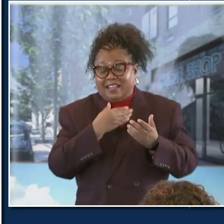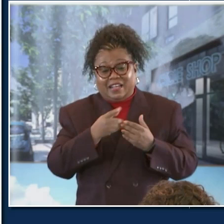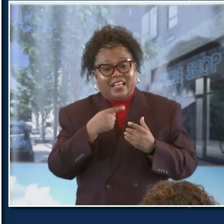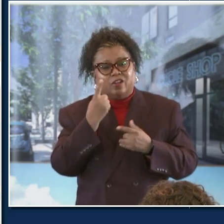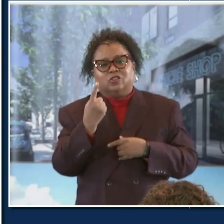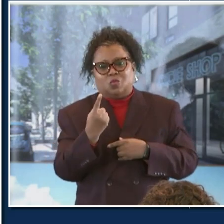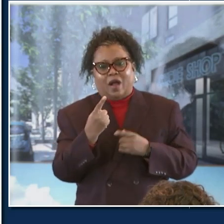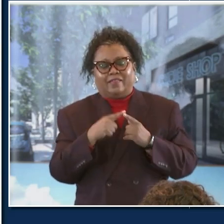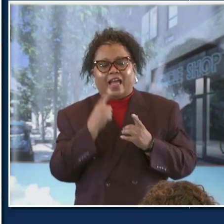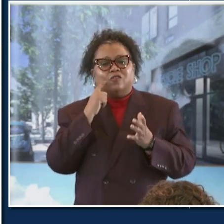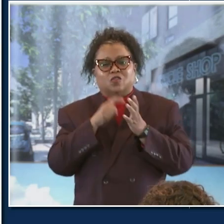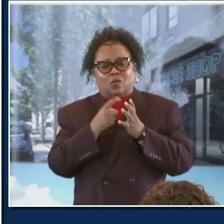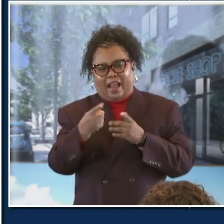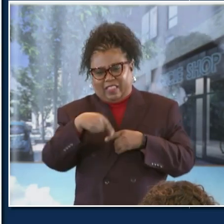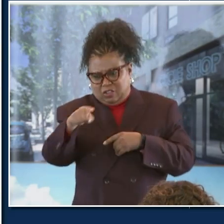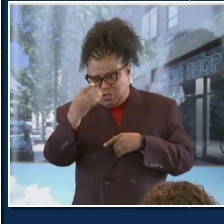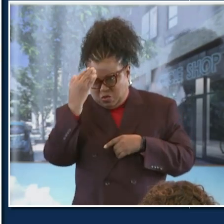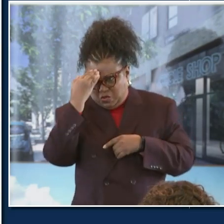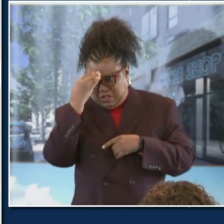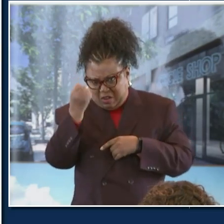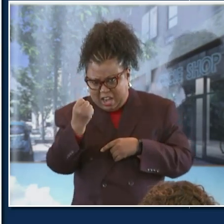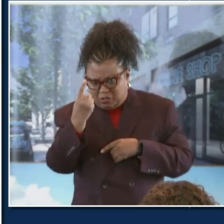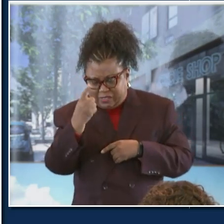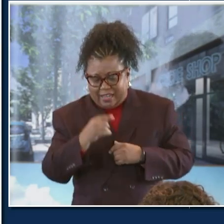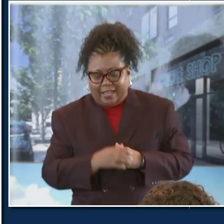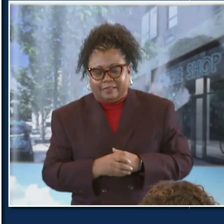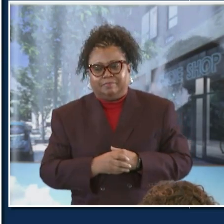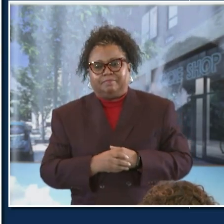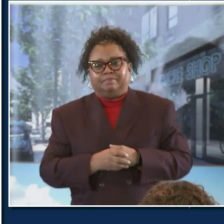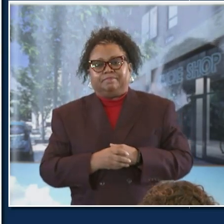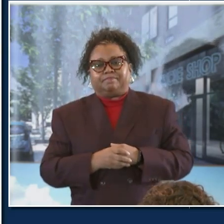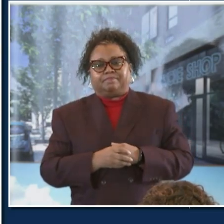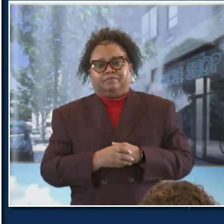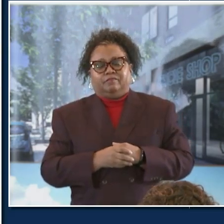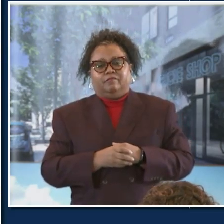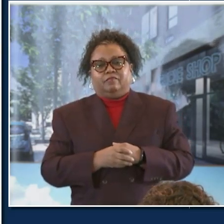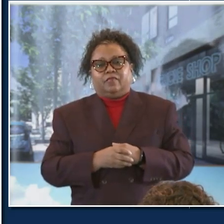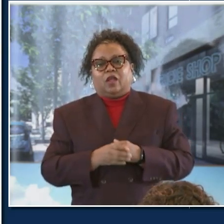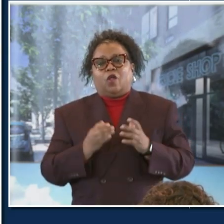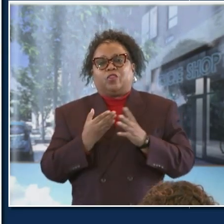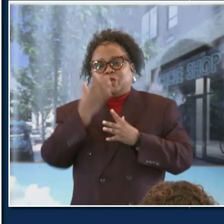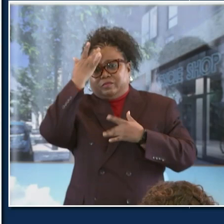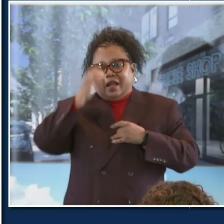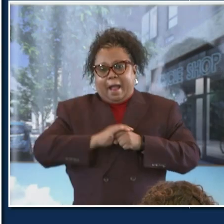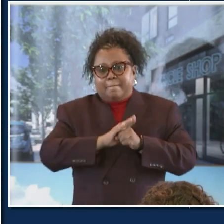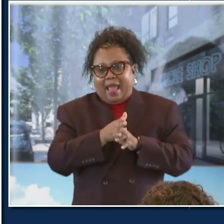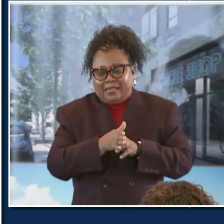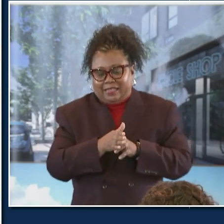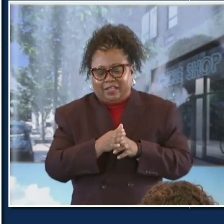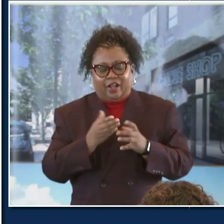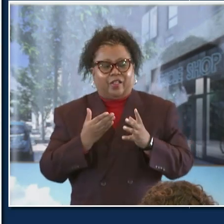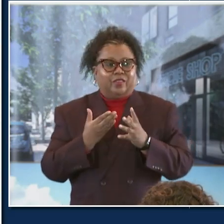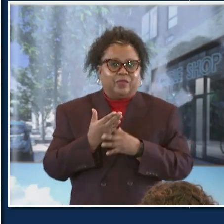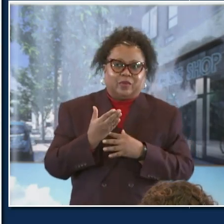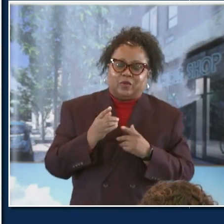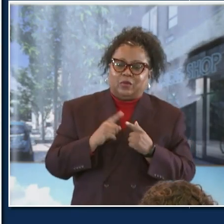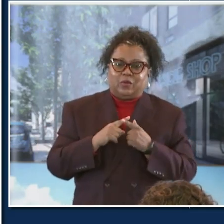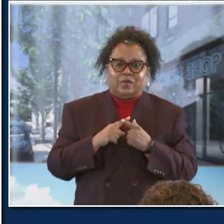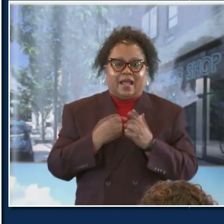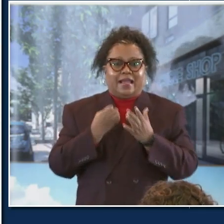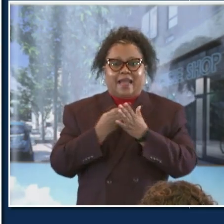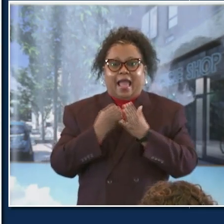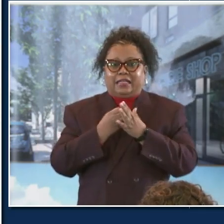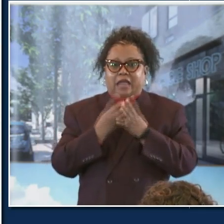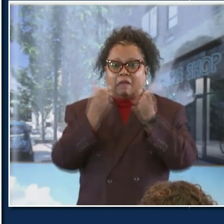here's one note that I think you need to understand. Through a pandemic, through an